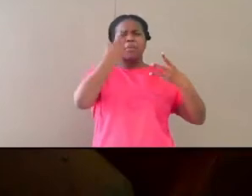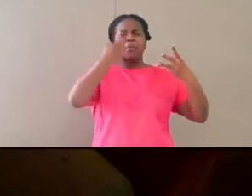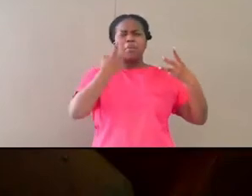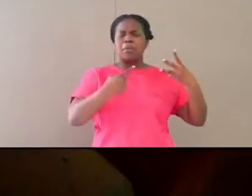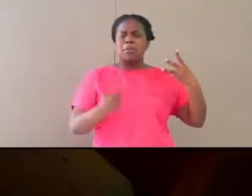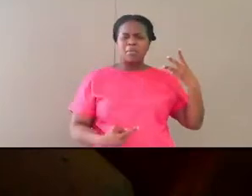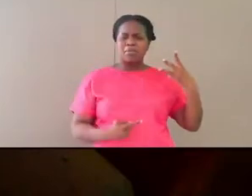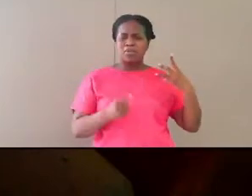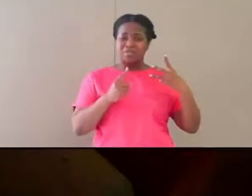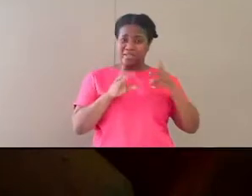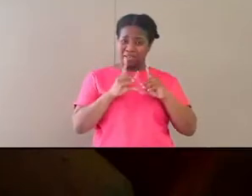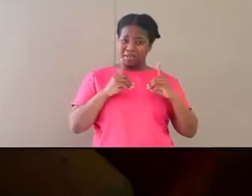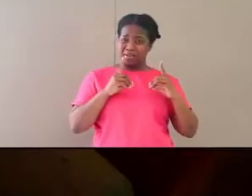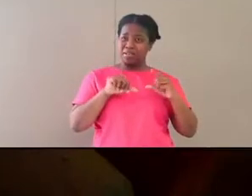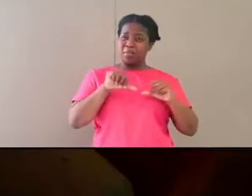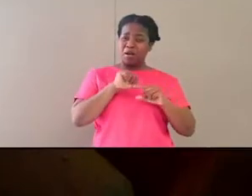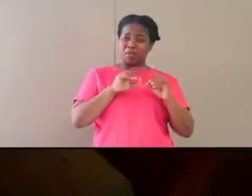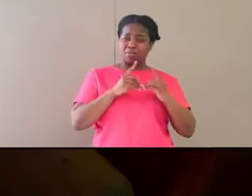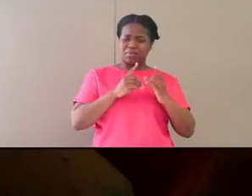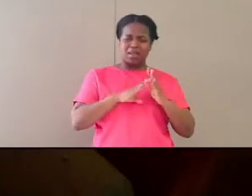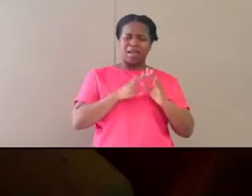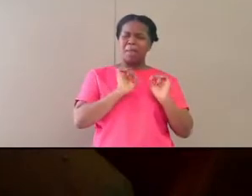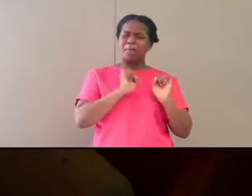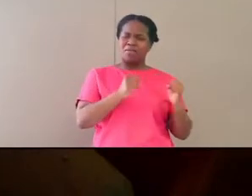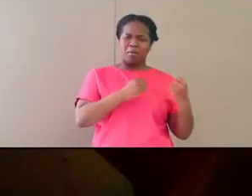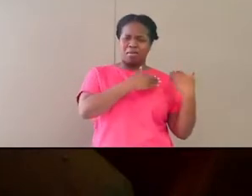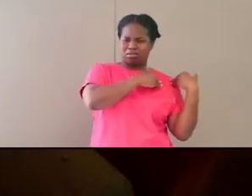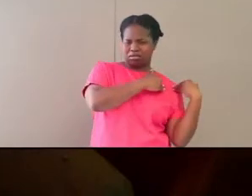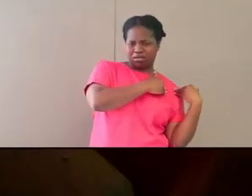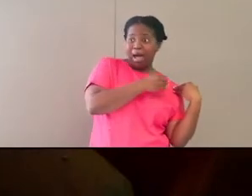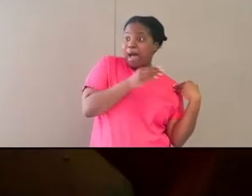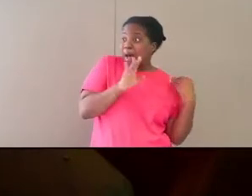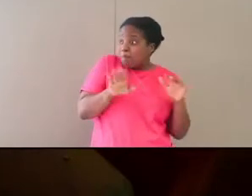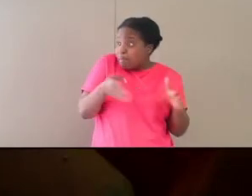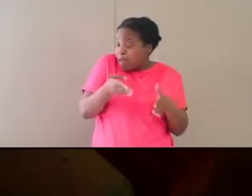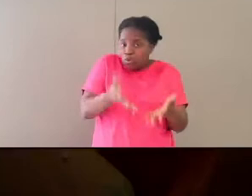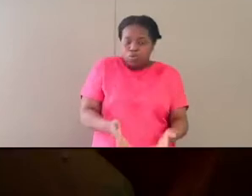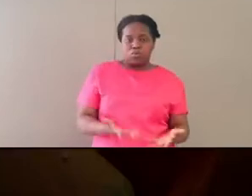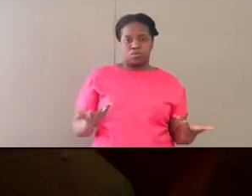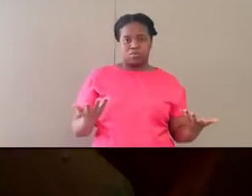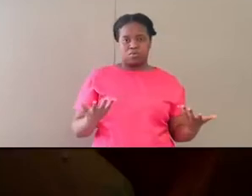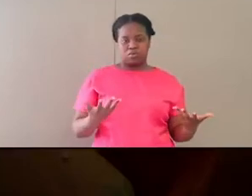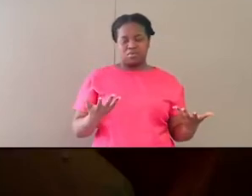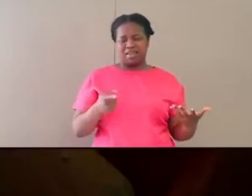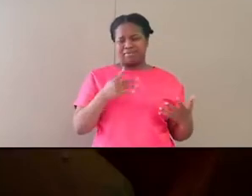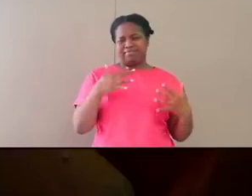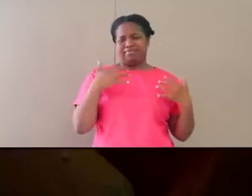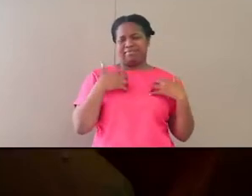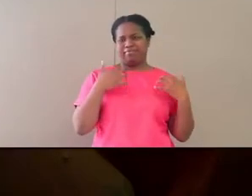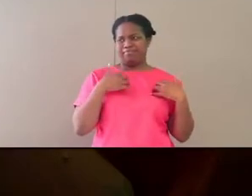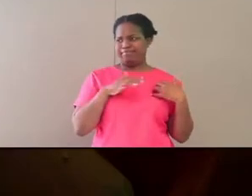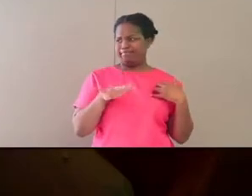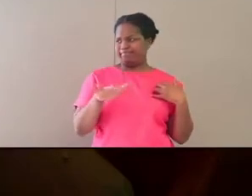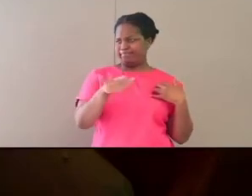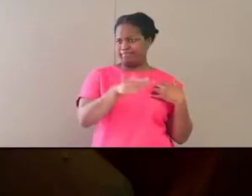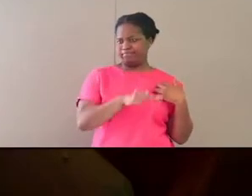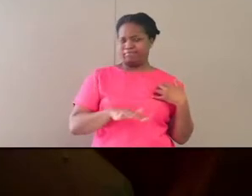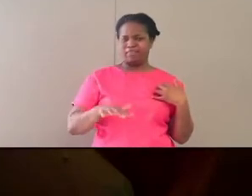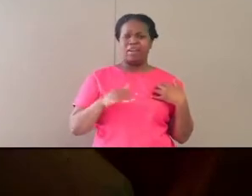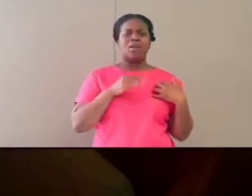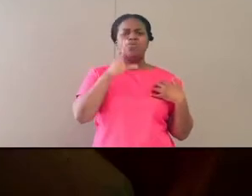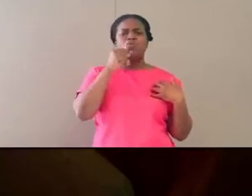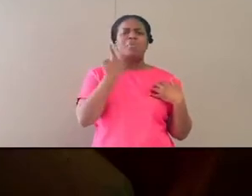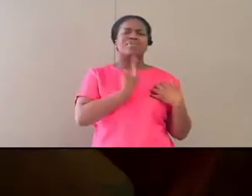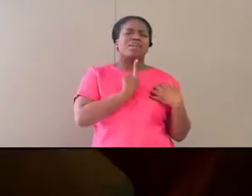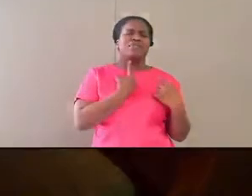where the back stops, your treasure. They're not here. That's very worrying. Because it's like